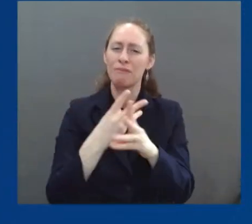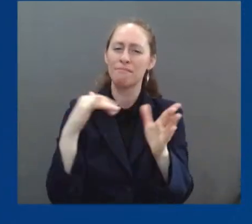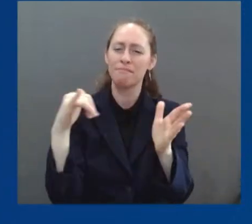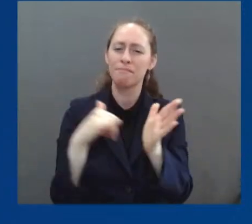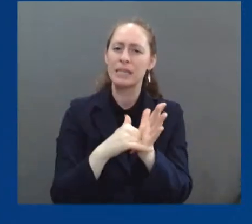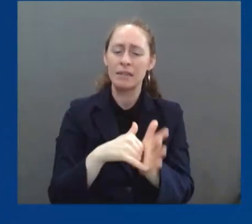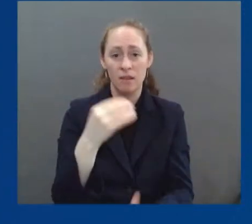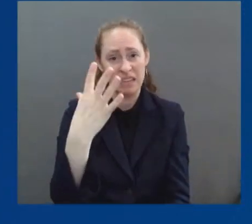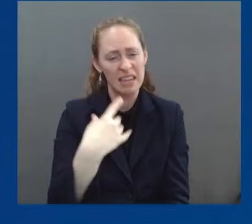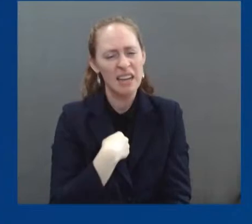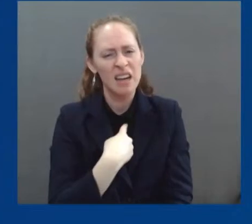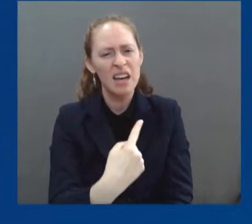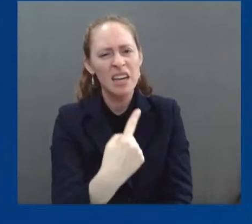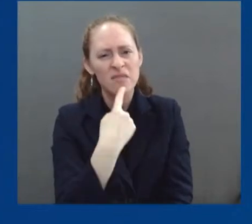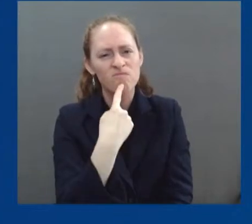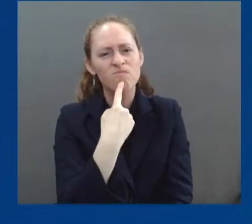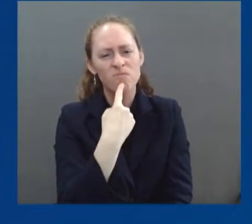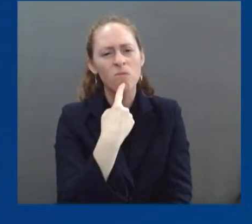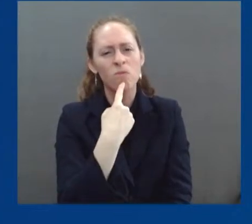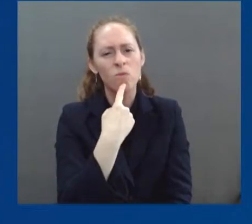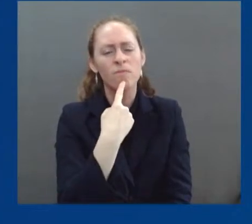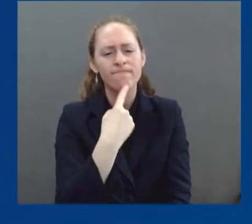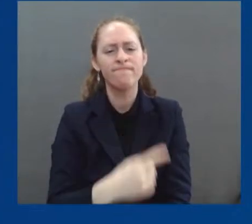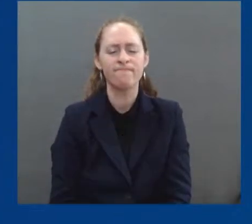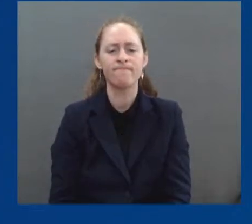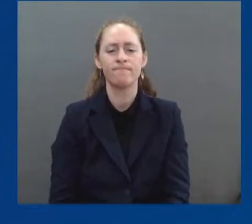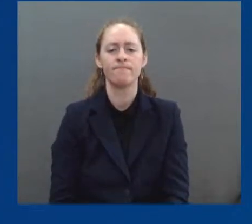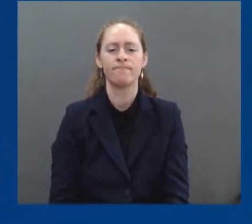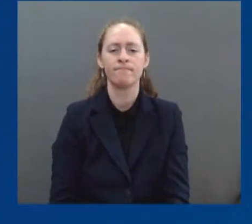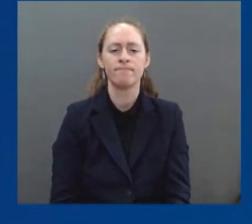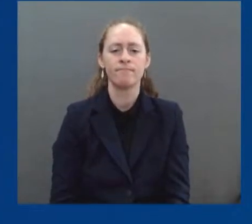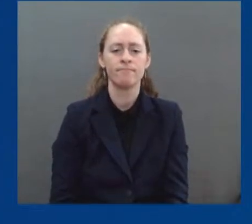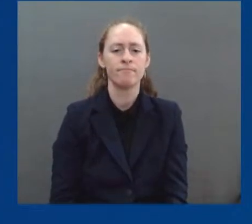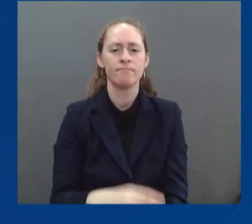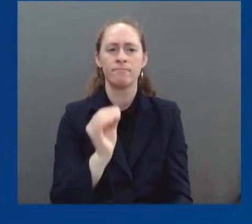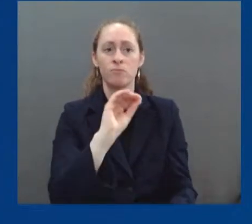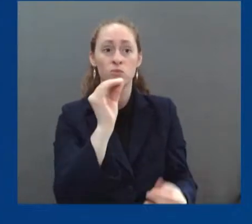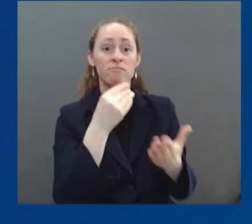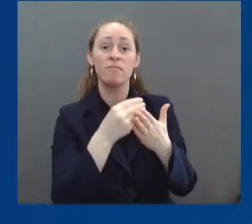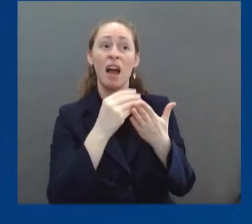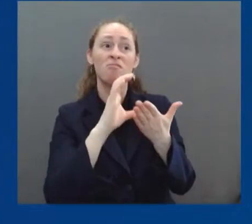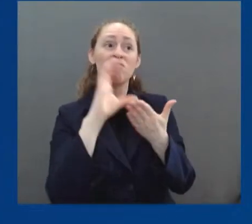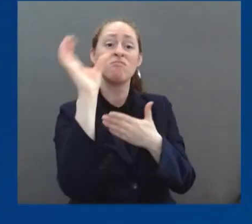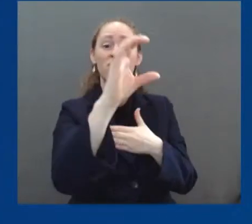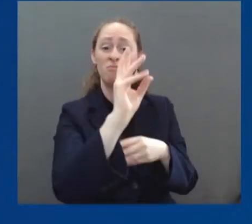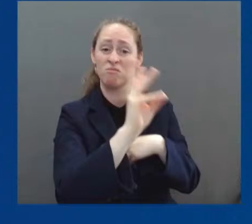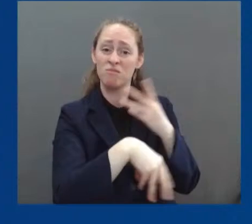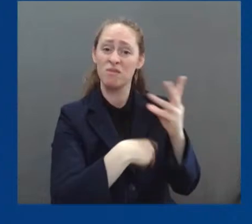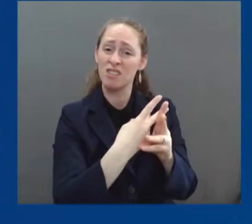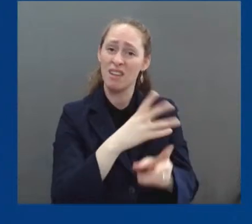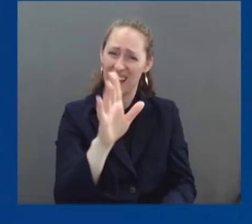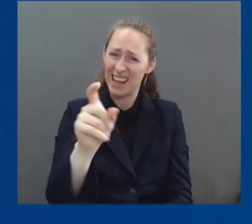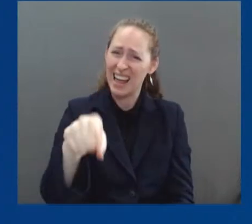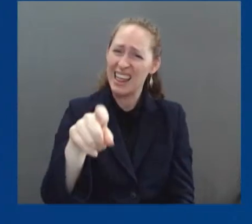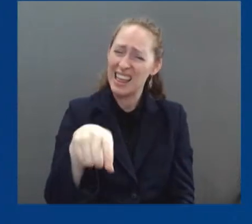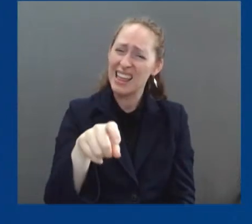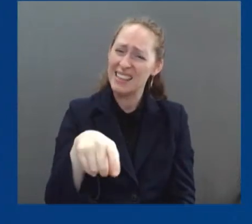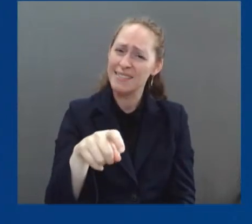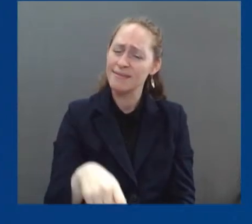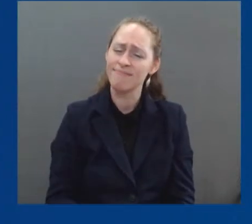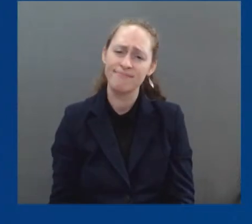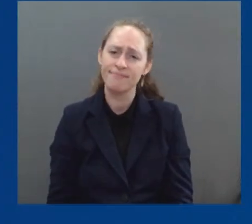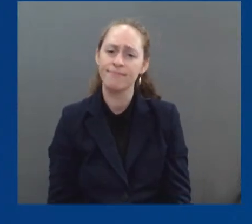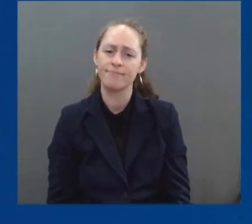has real implications. We need funding as quickly as possible. Congress needs to act with urgency to fund our global